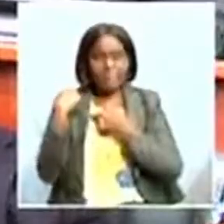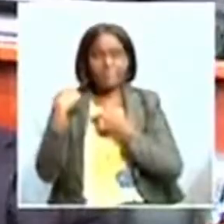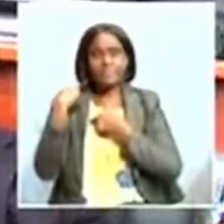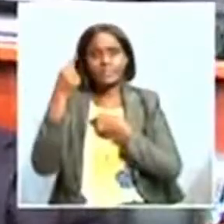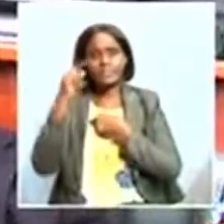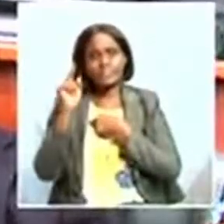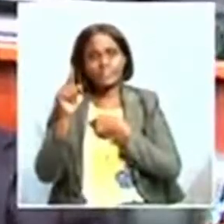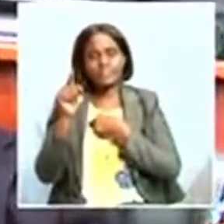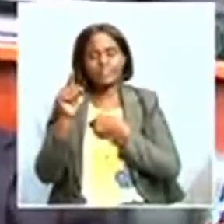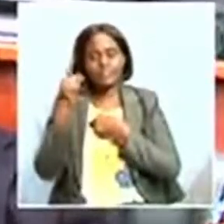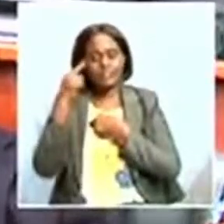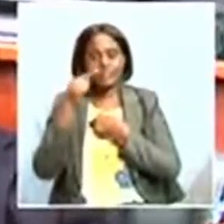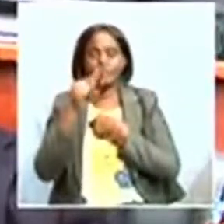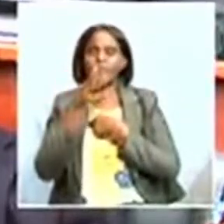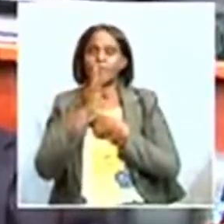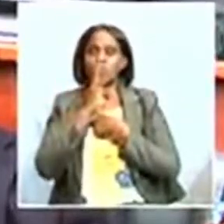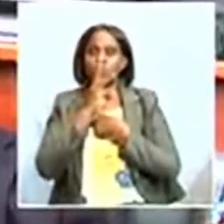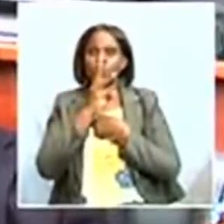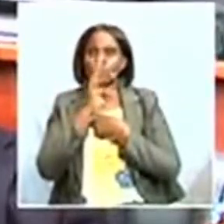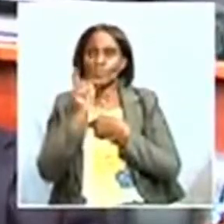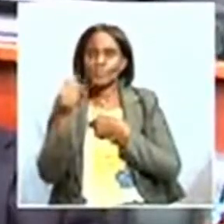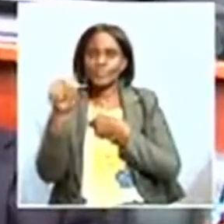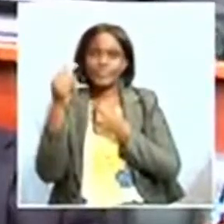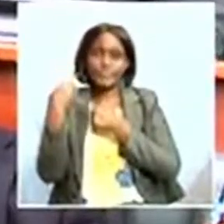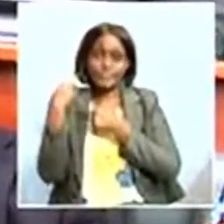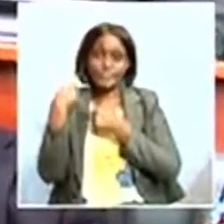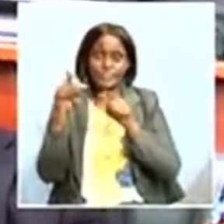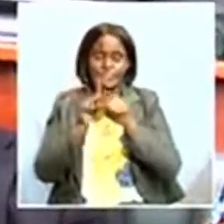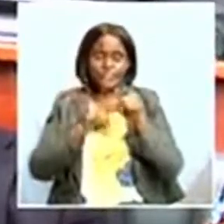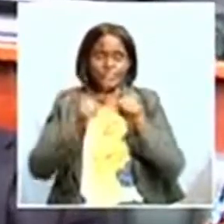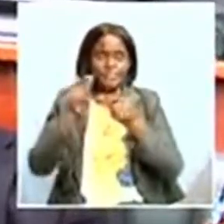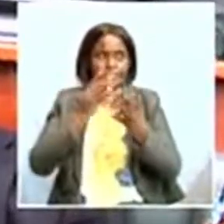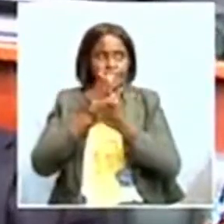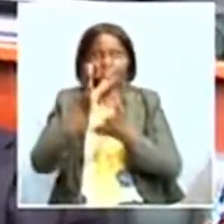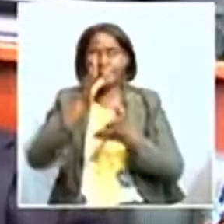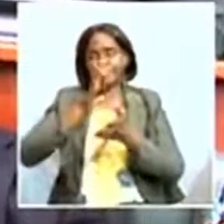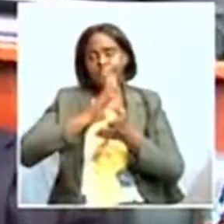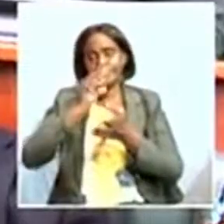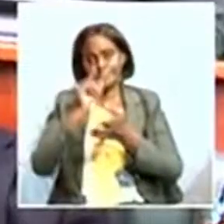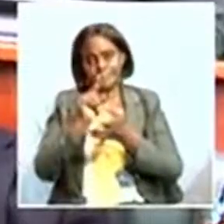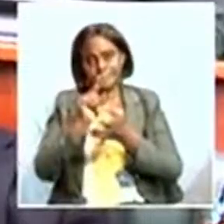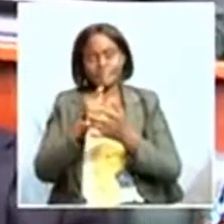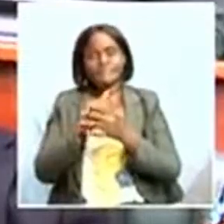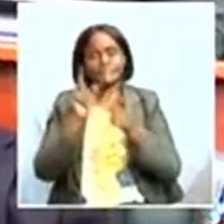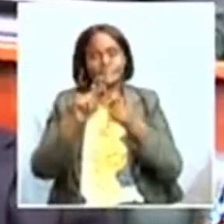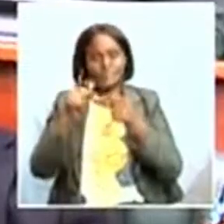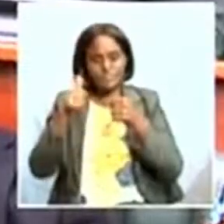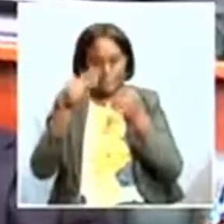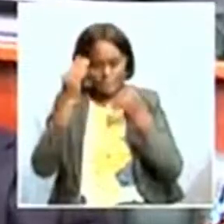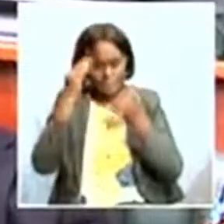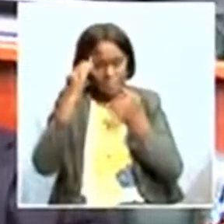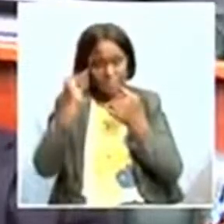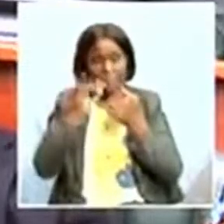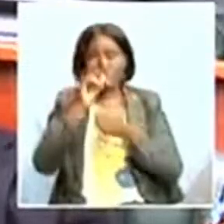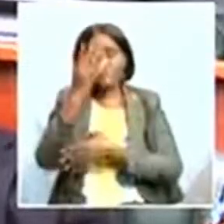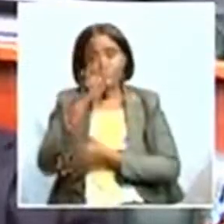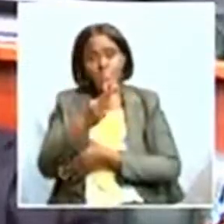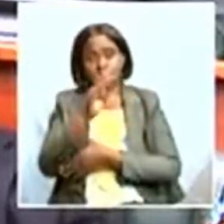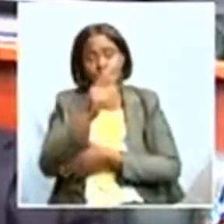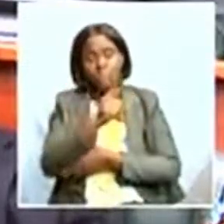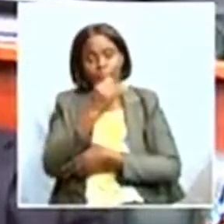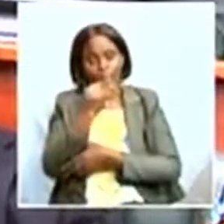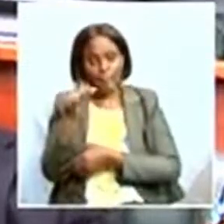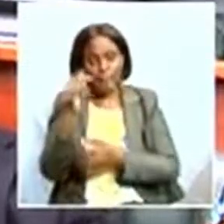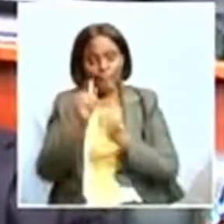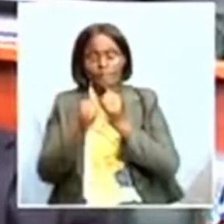responsible for water? In order, Madam Speaker, considering the nature of the issue at